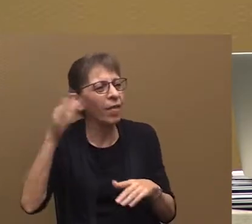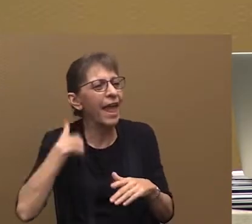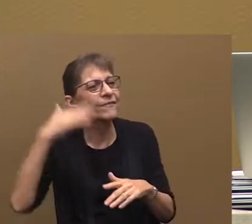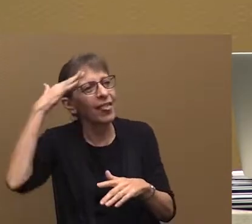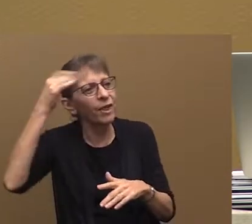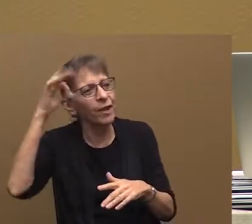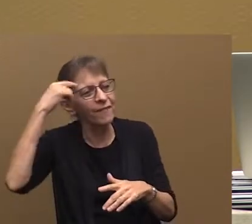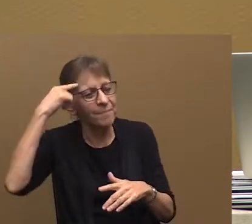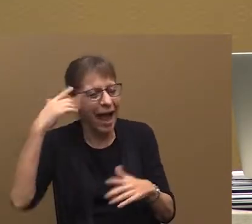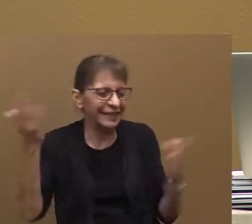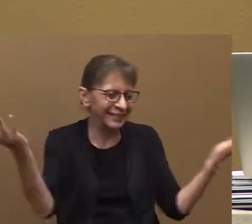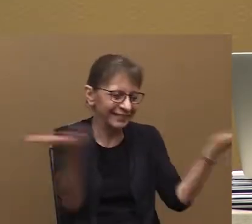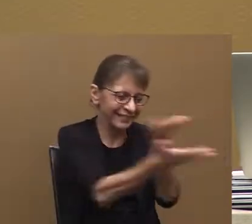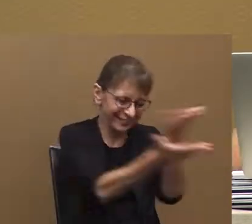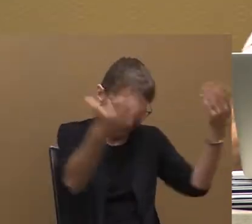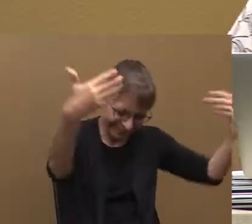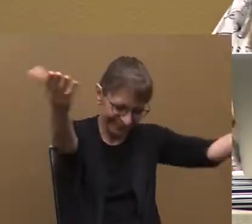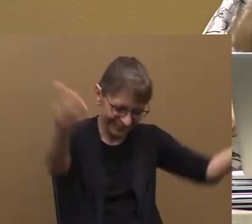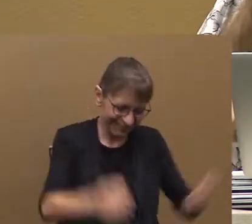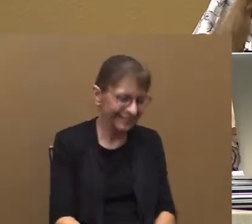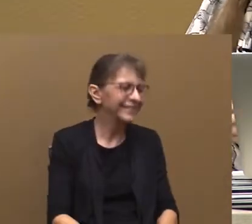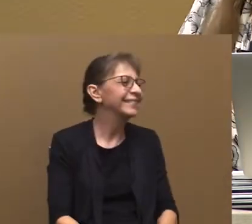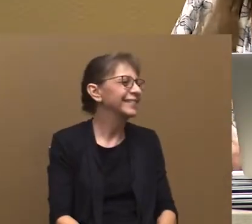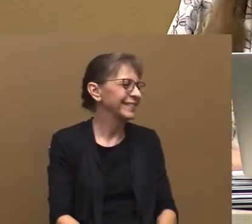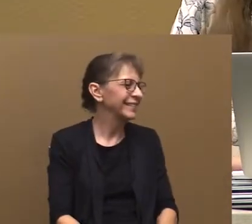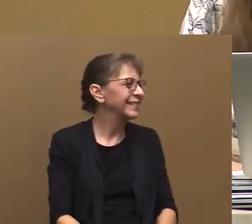is picking them to talk. Okay.